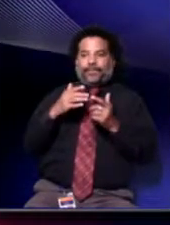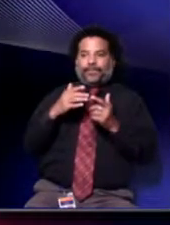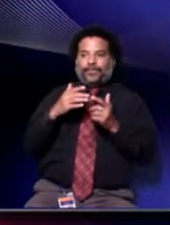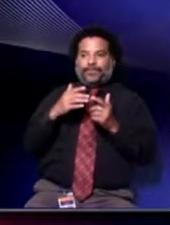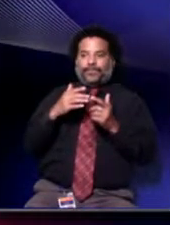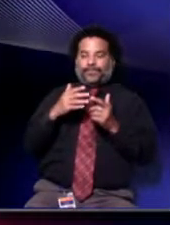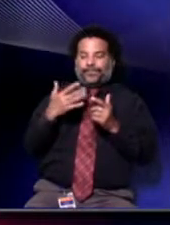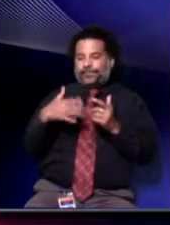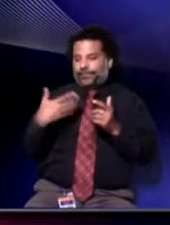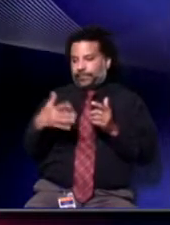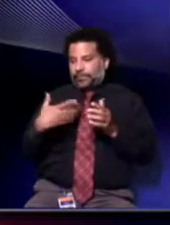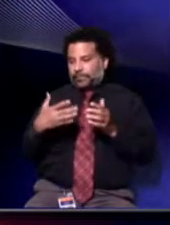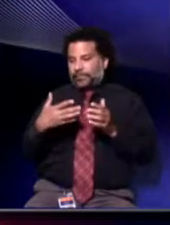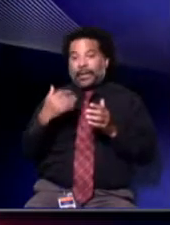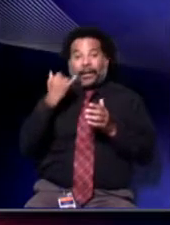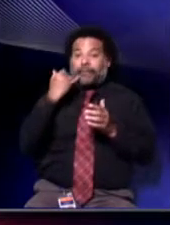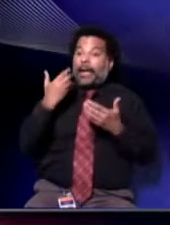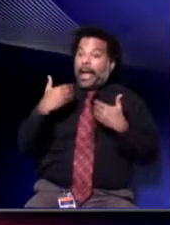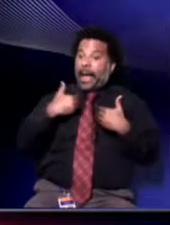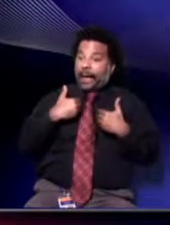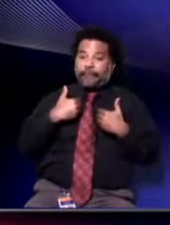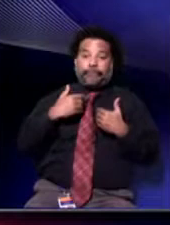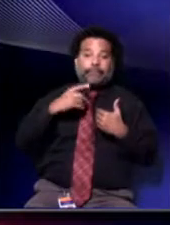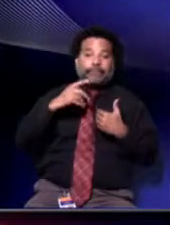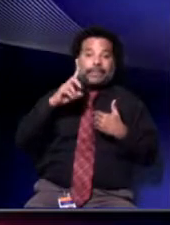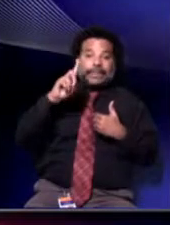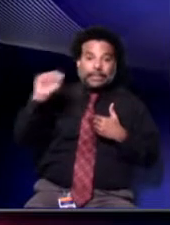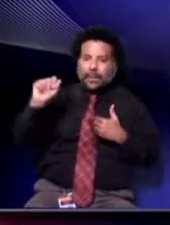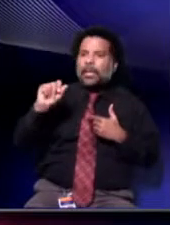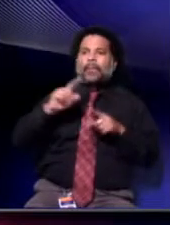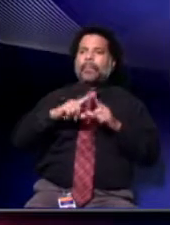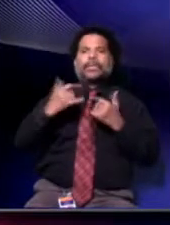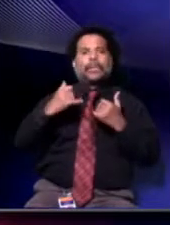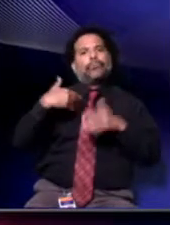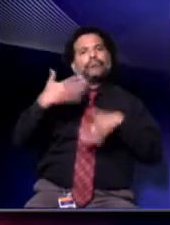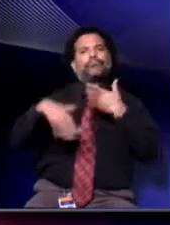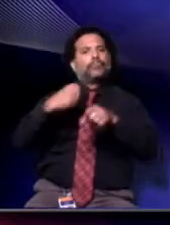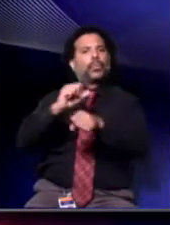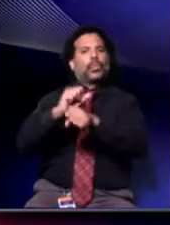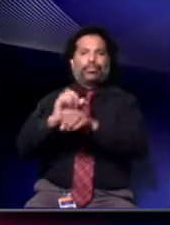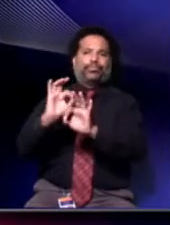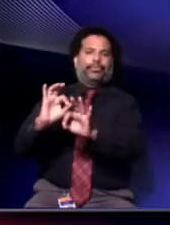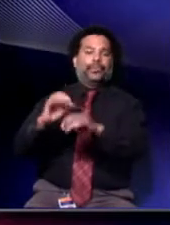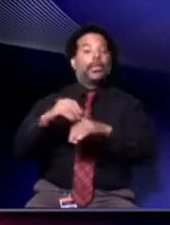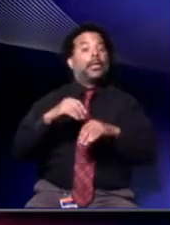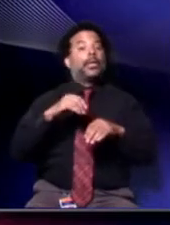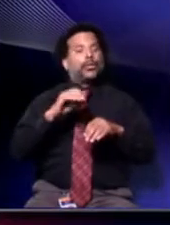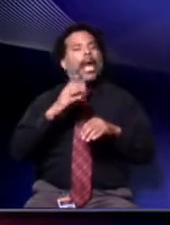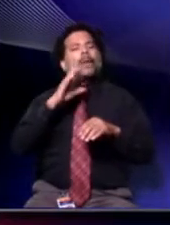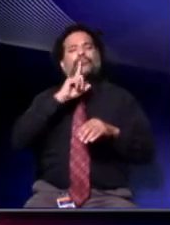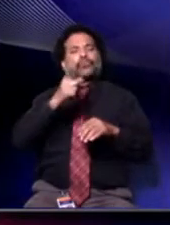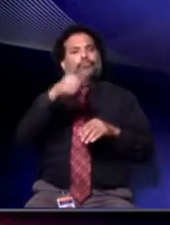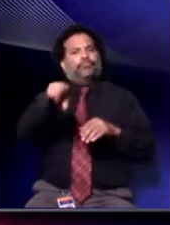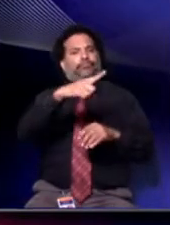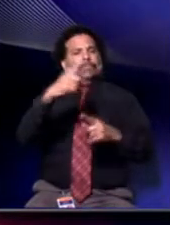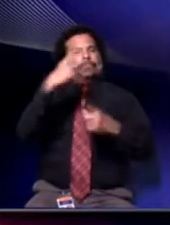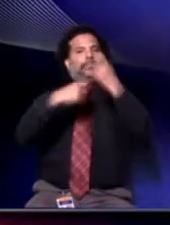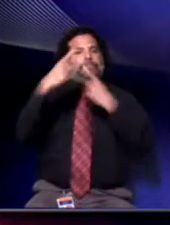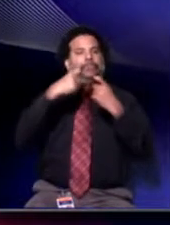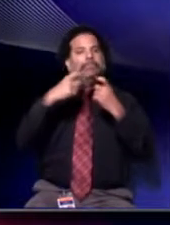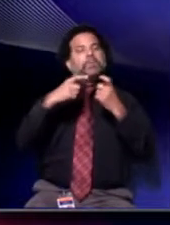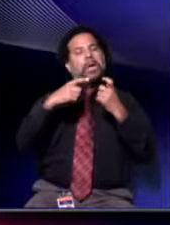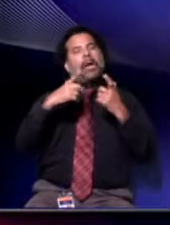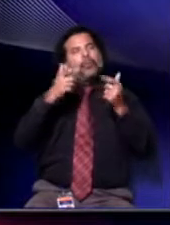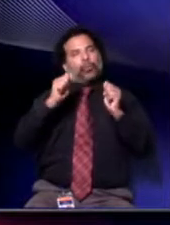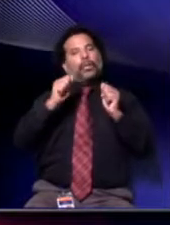born with disabilities. I'm sure you have a lot of questions. I will do my very best to keep